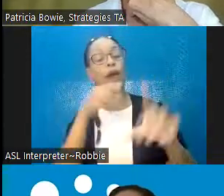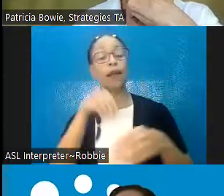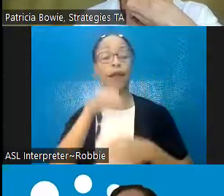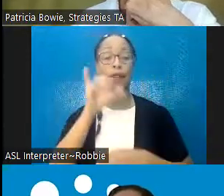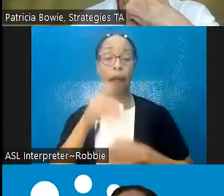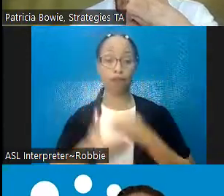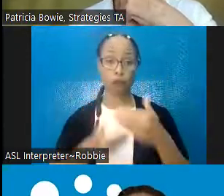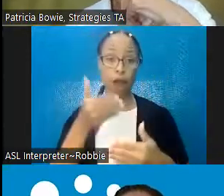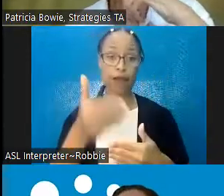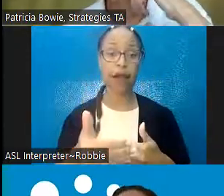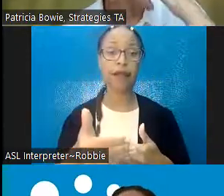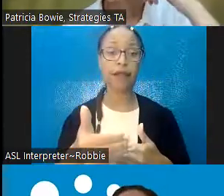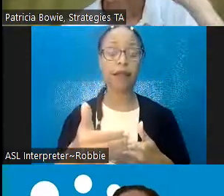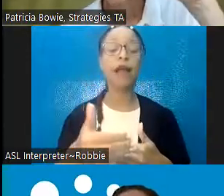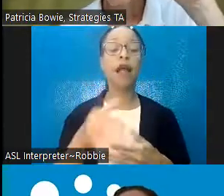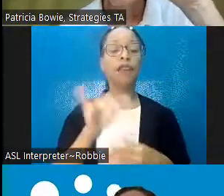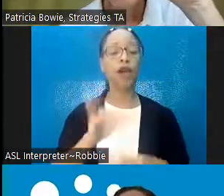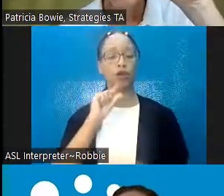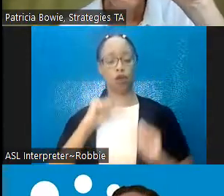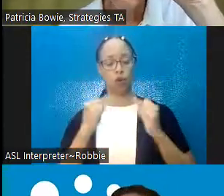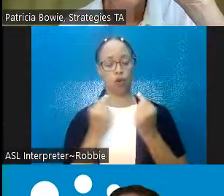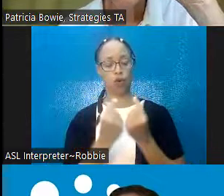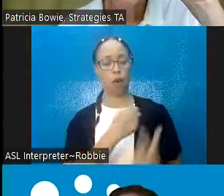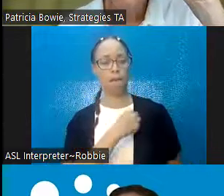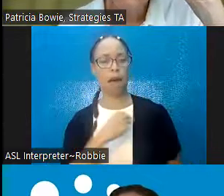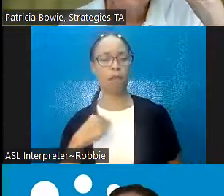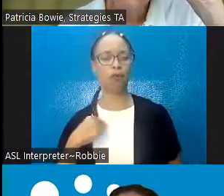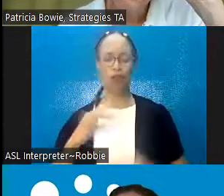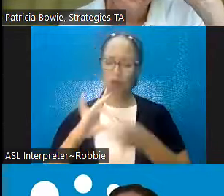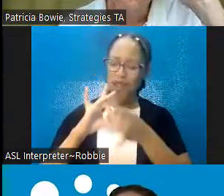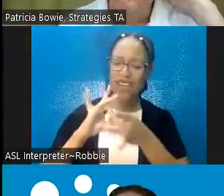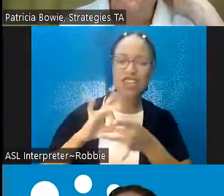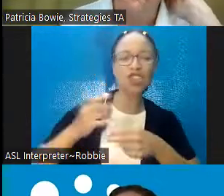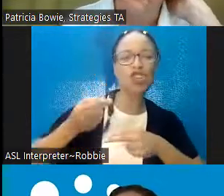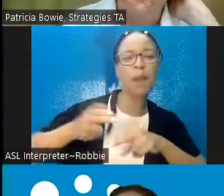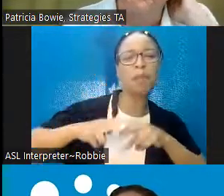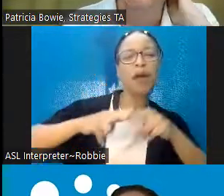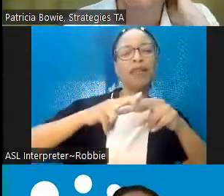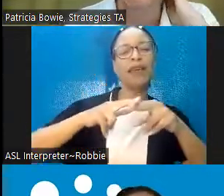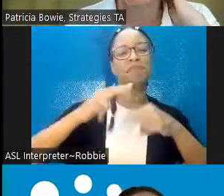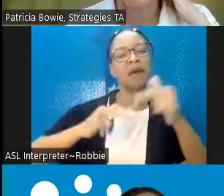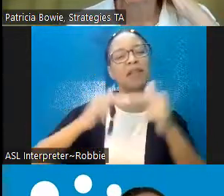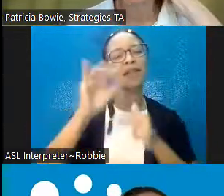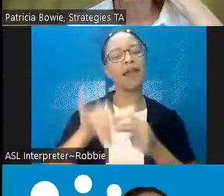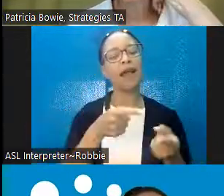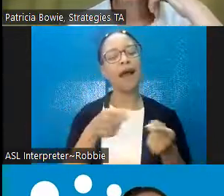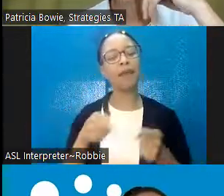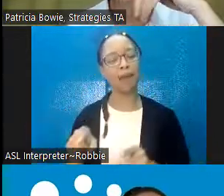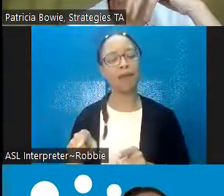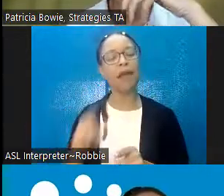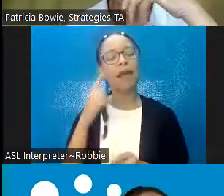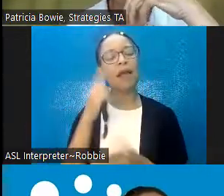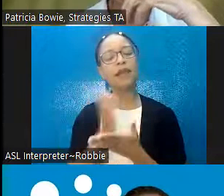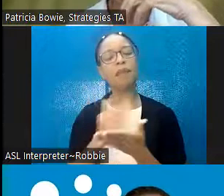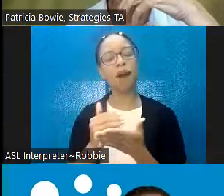there is congealing of group members, there's relationship building that happens, right? And so a big part of